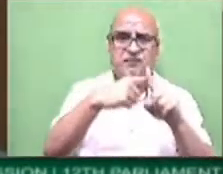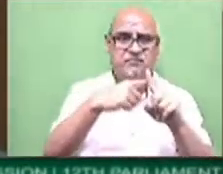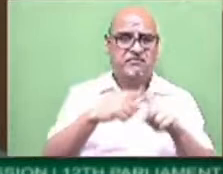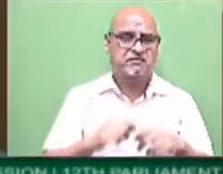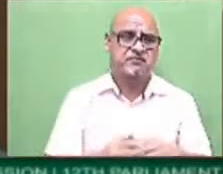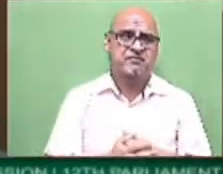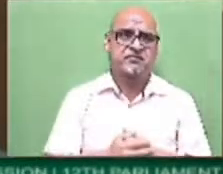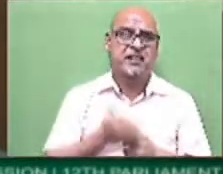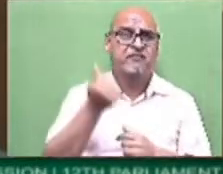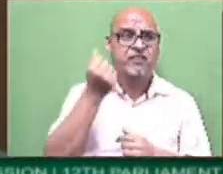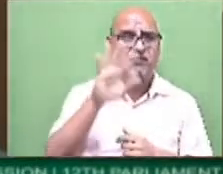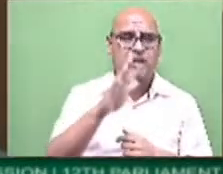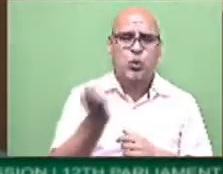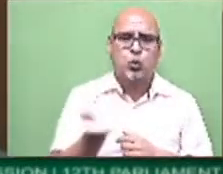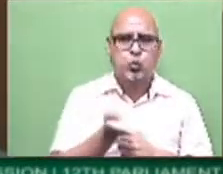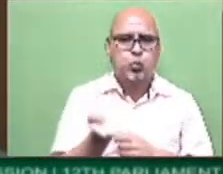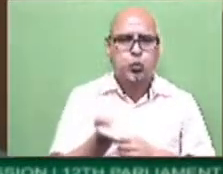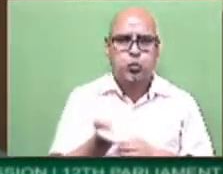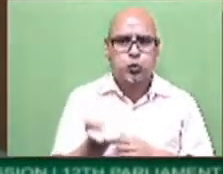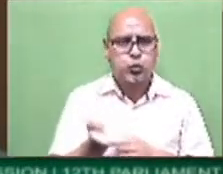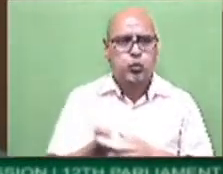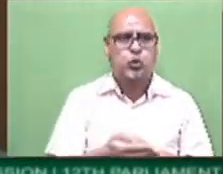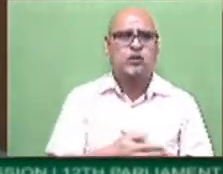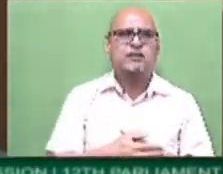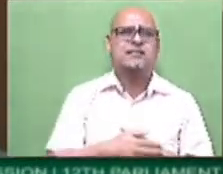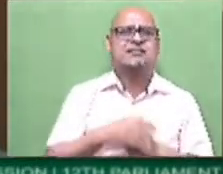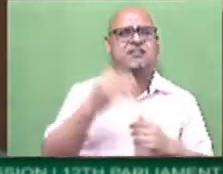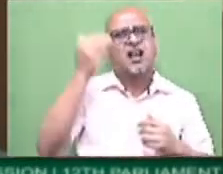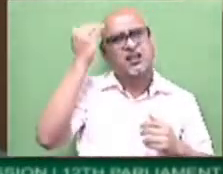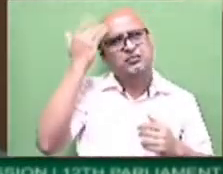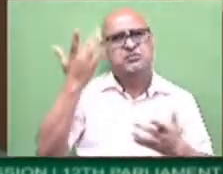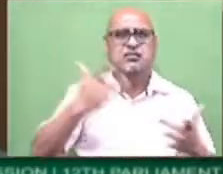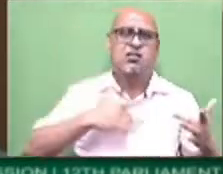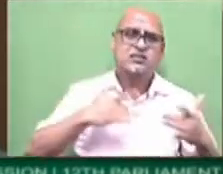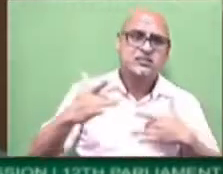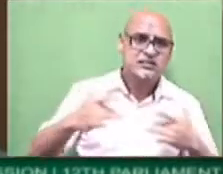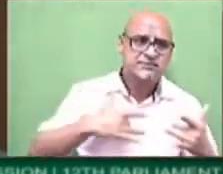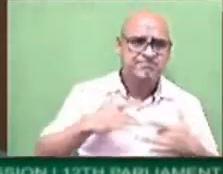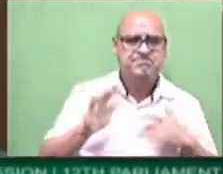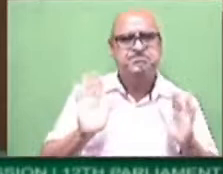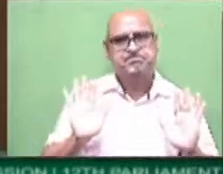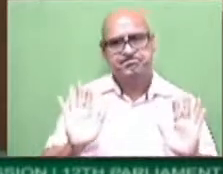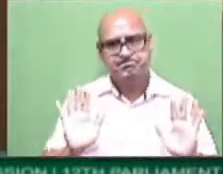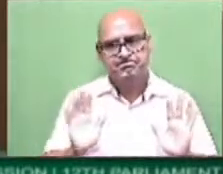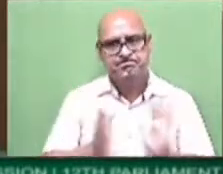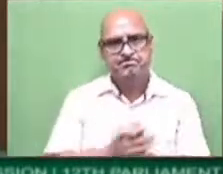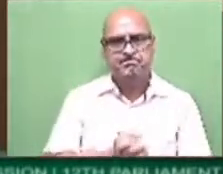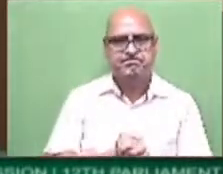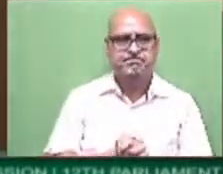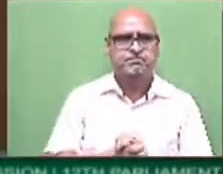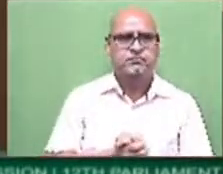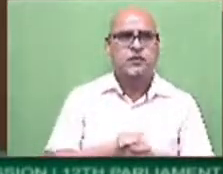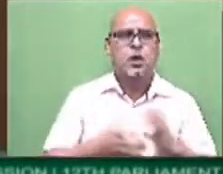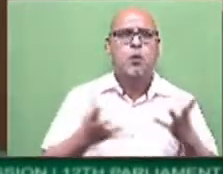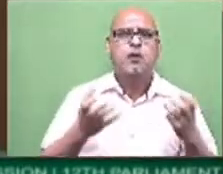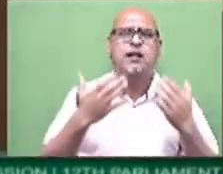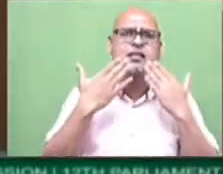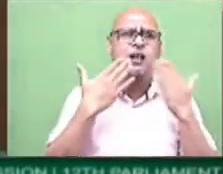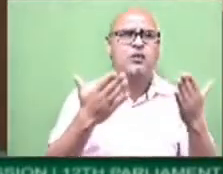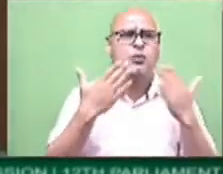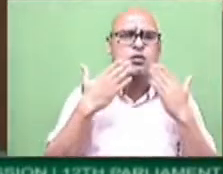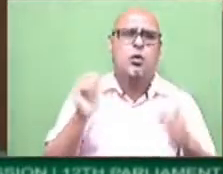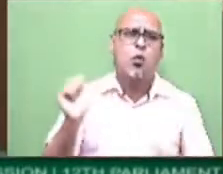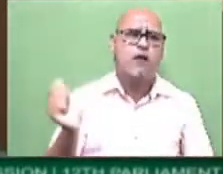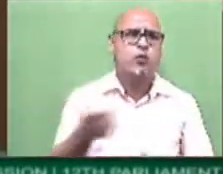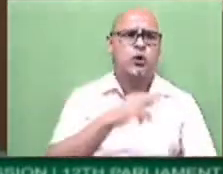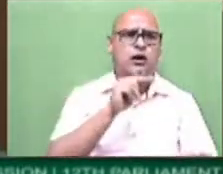concern. So before I go further, I just want you to permit me to thank all of the frontline workers who have bravely battled this